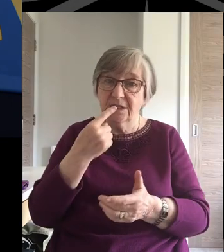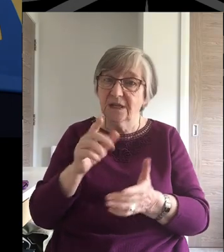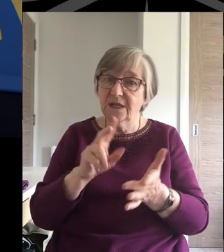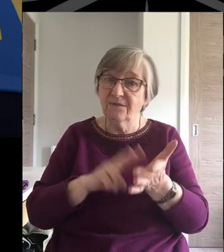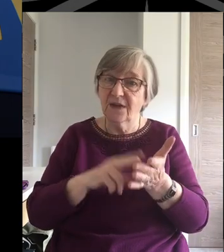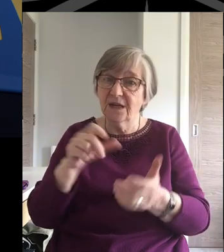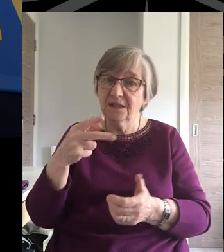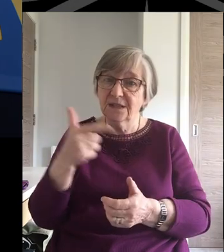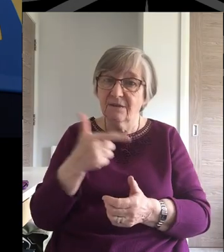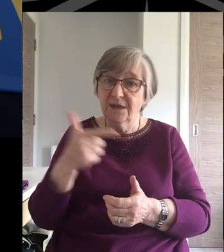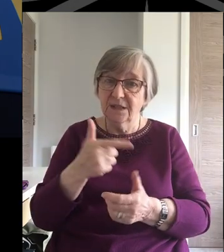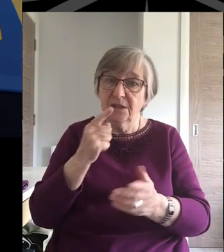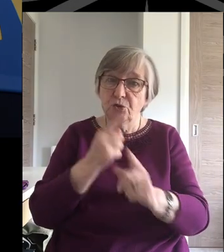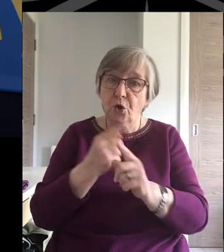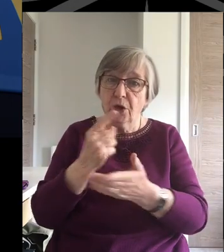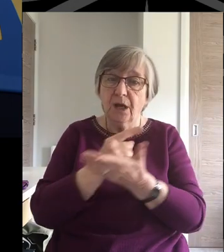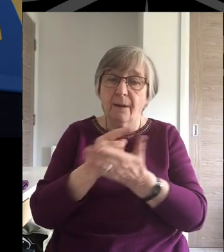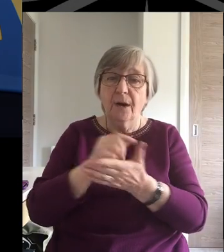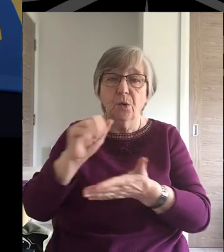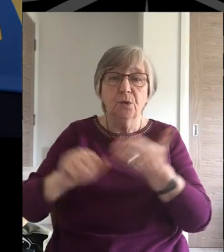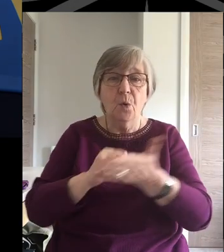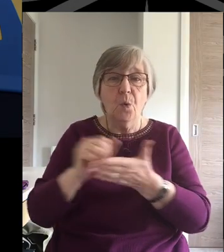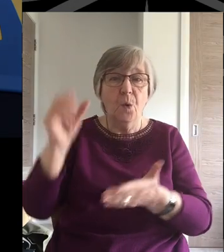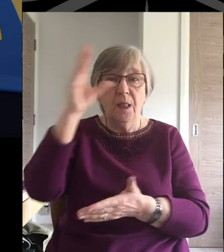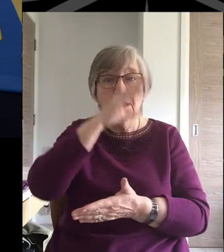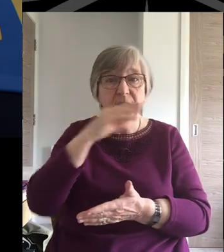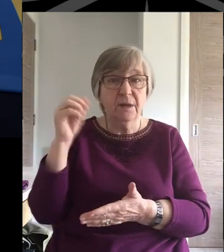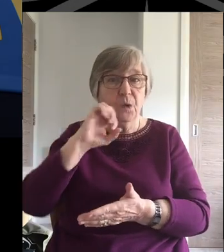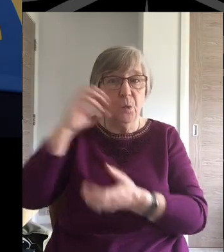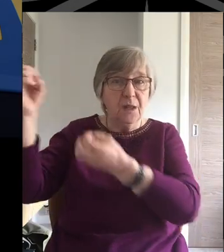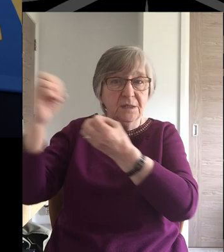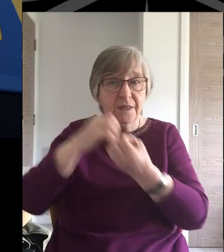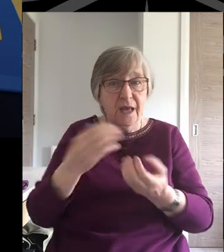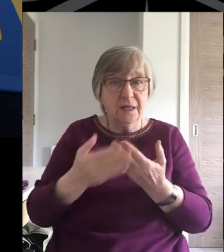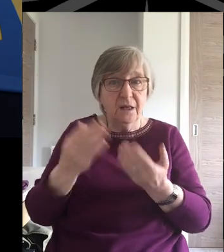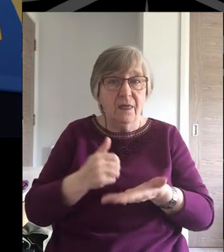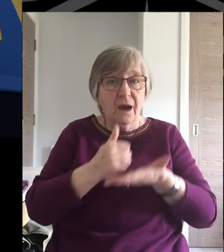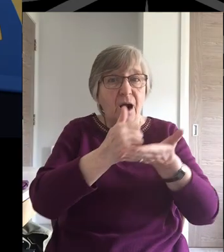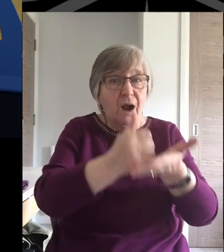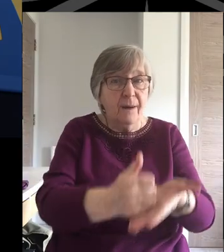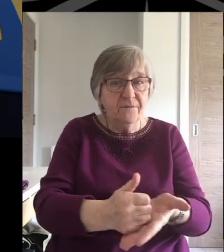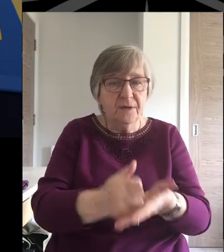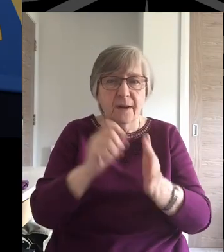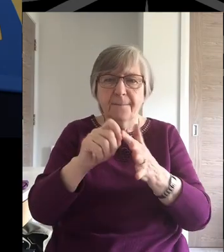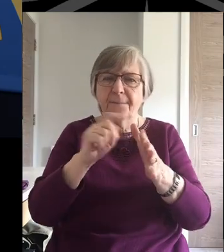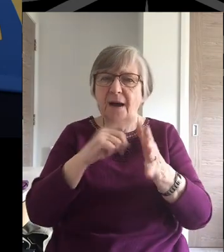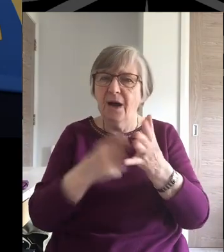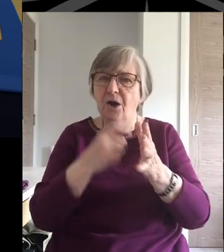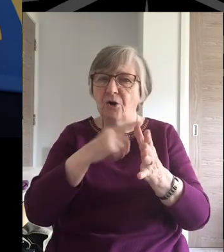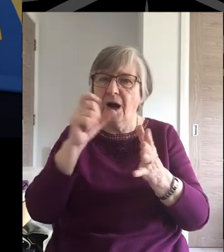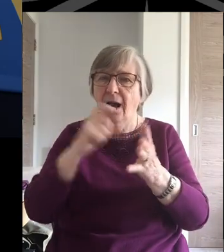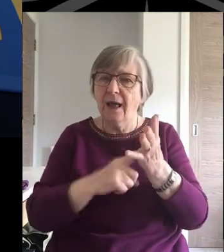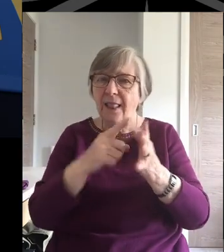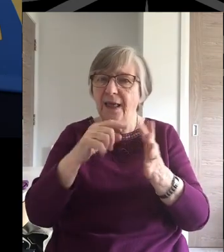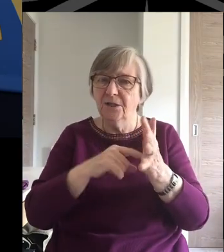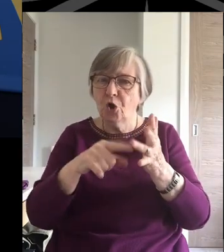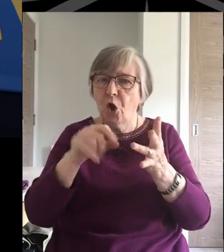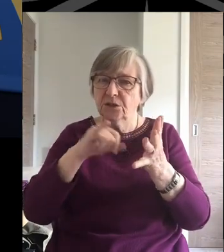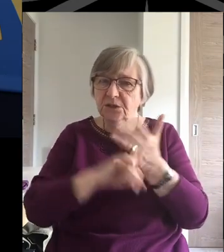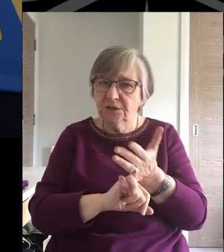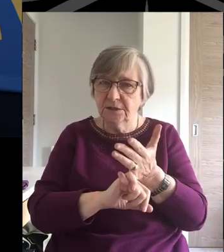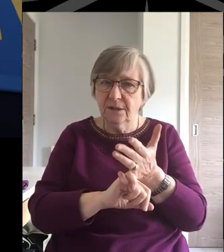he's speaking about the Holy Spirit. He's going to send another comforter, another parakletos is the word. He's going to send